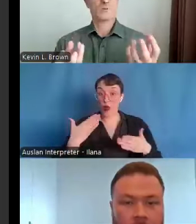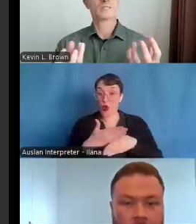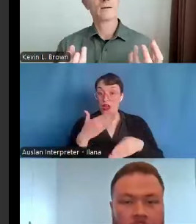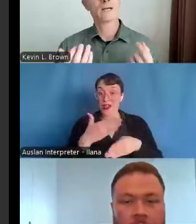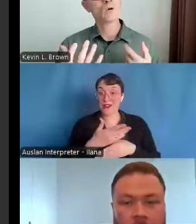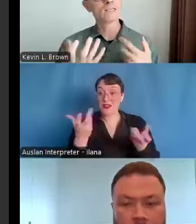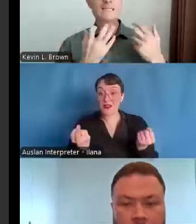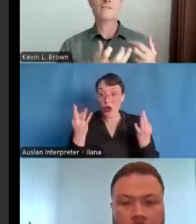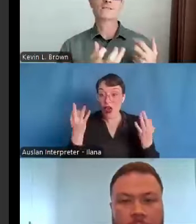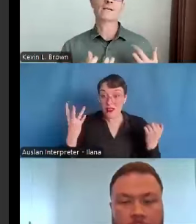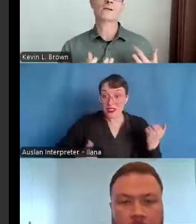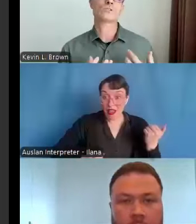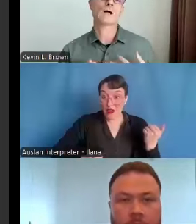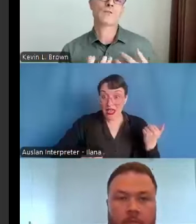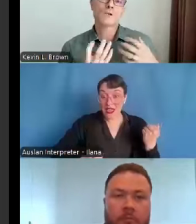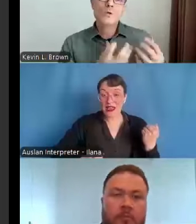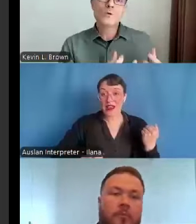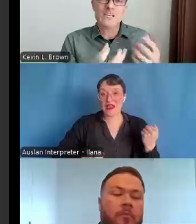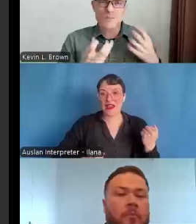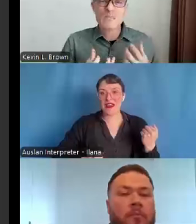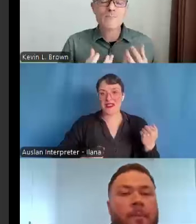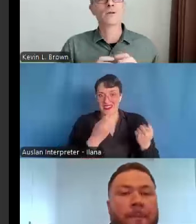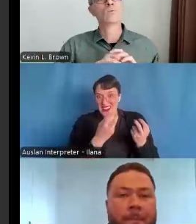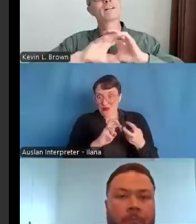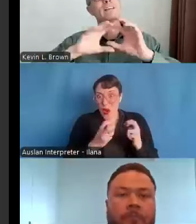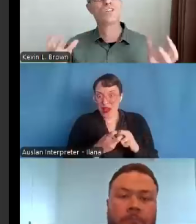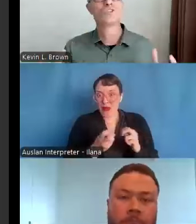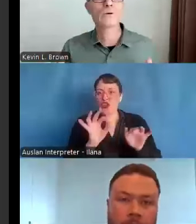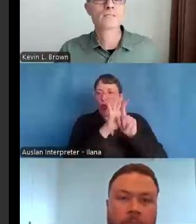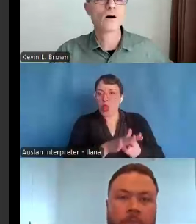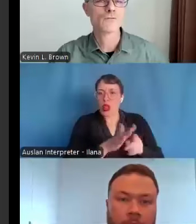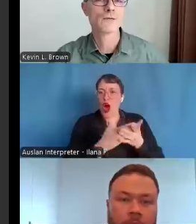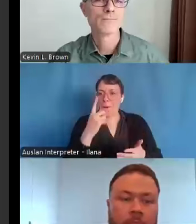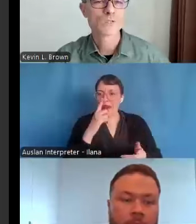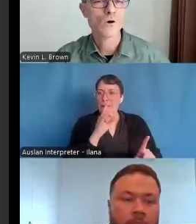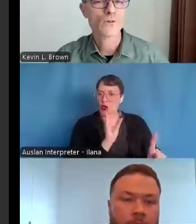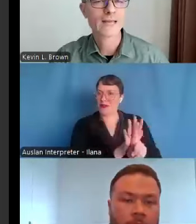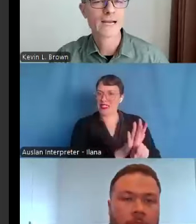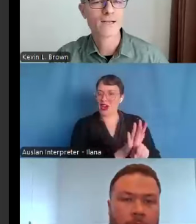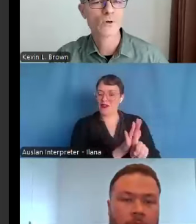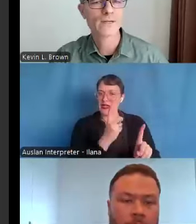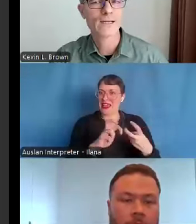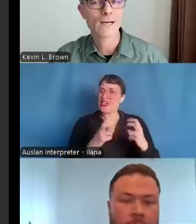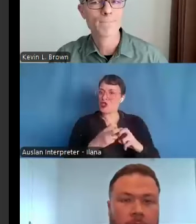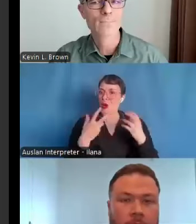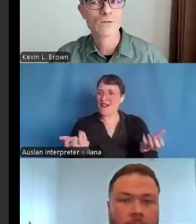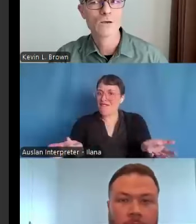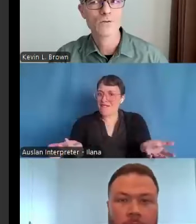the problem statement. It wasn't deficit language about the community or the people. It was about the issue itself. So hopefully that can